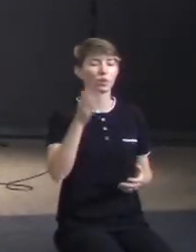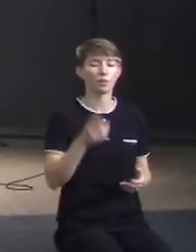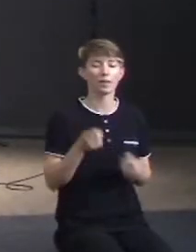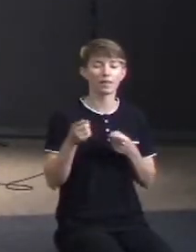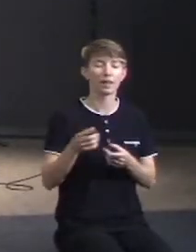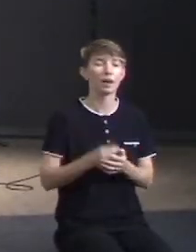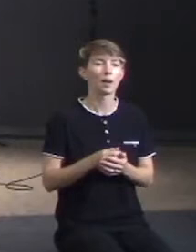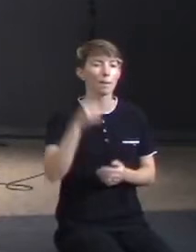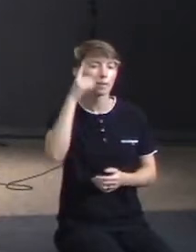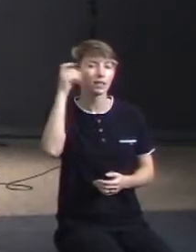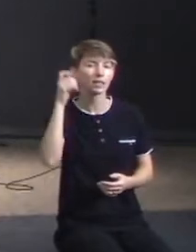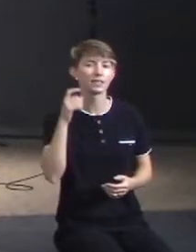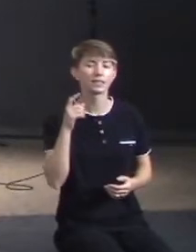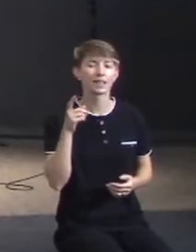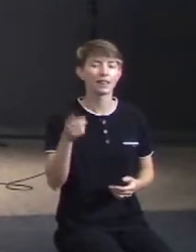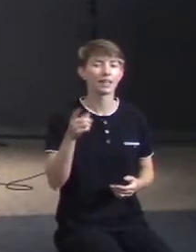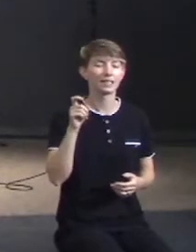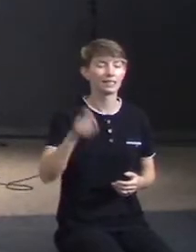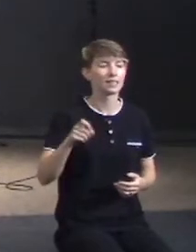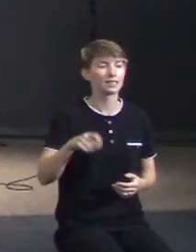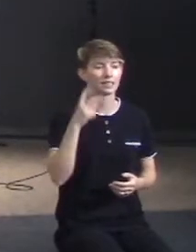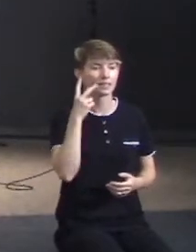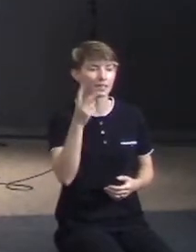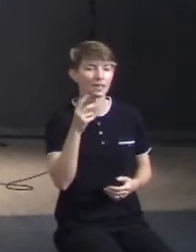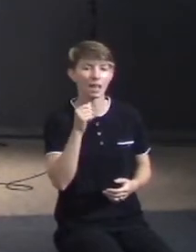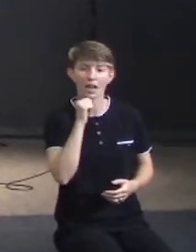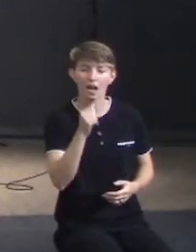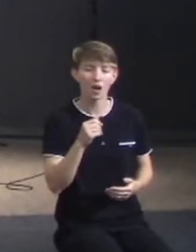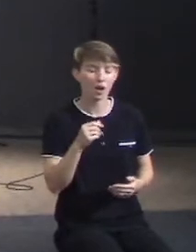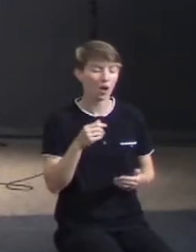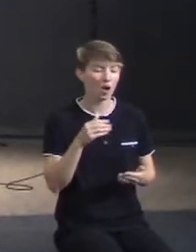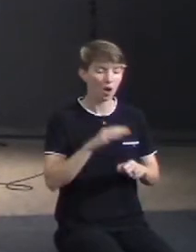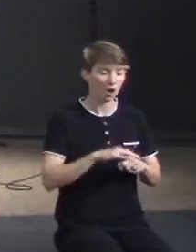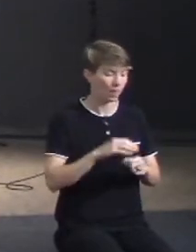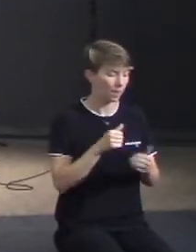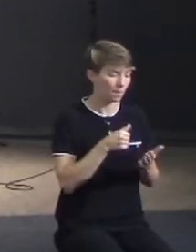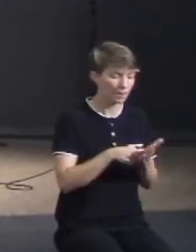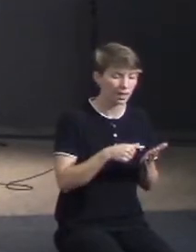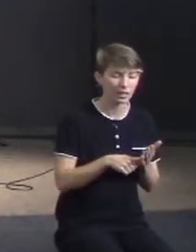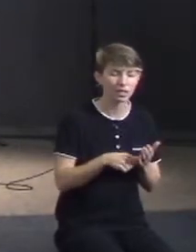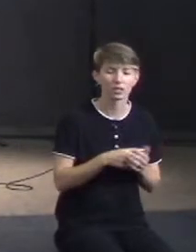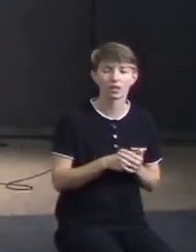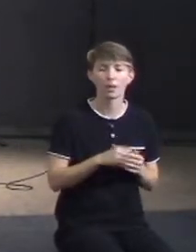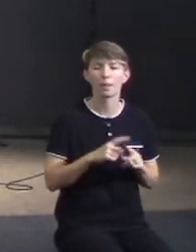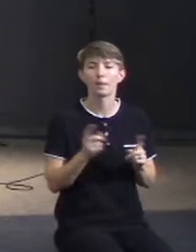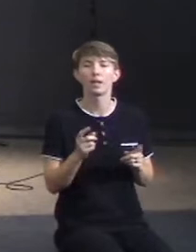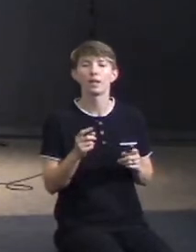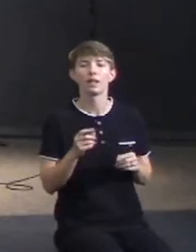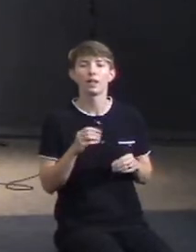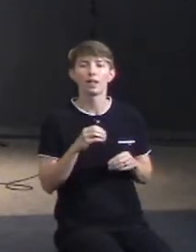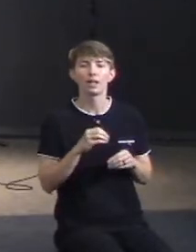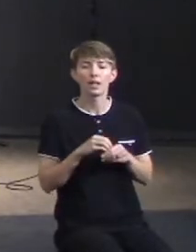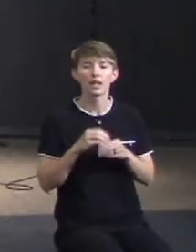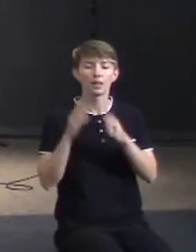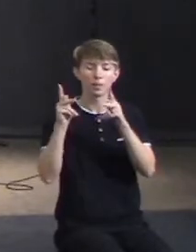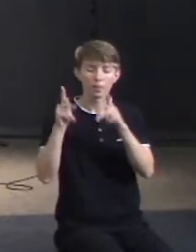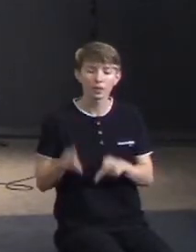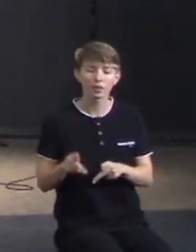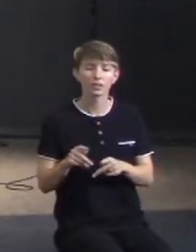on the page, but in the person that's standing right next to them in line.